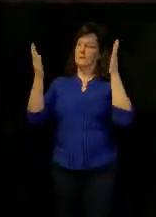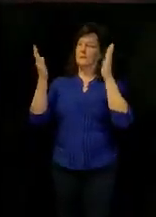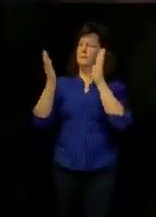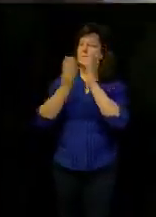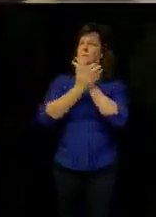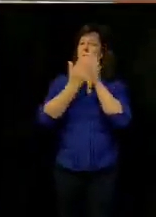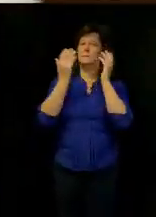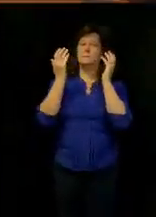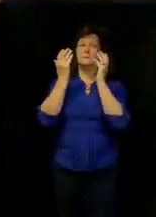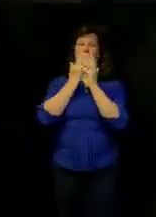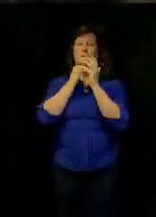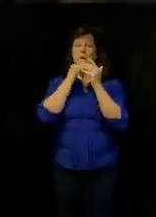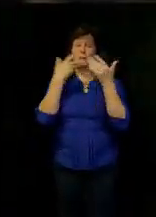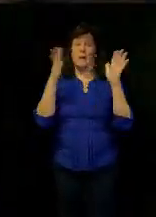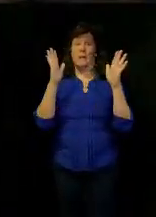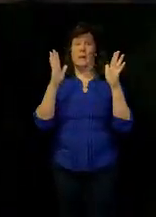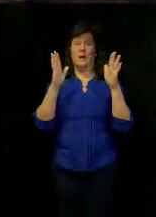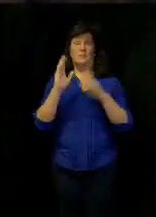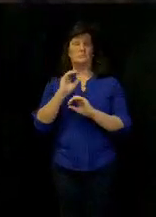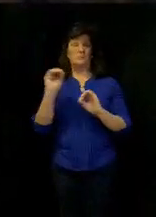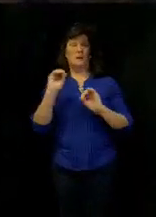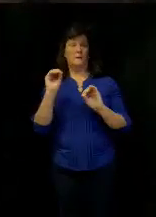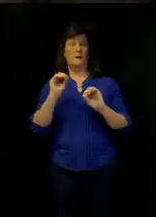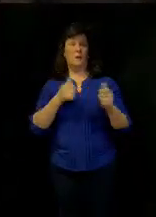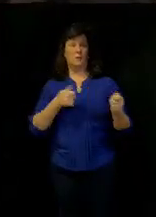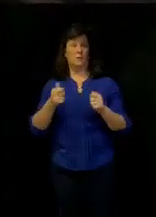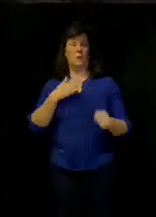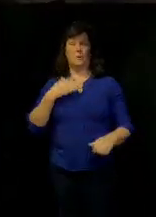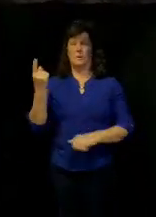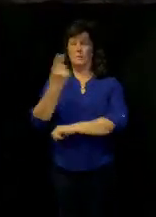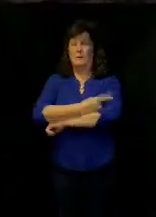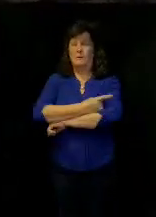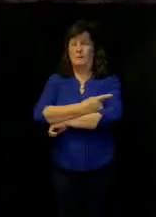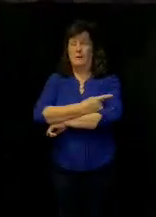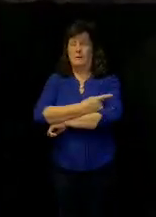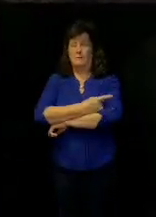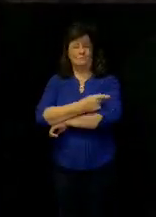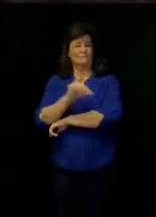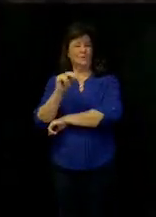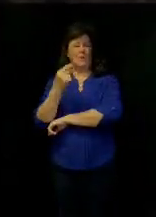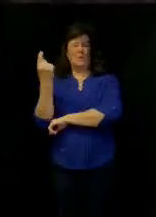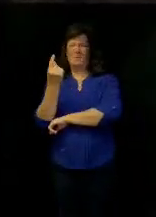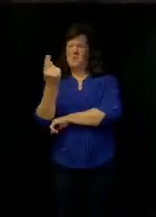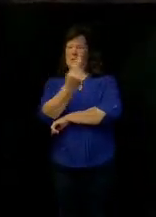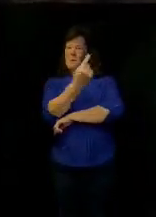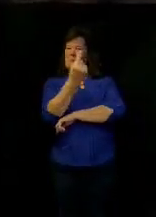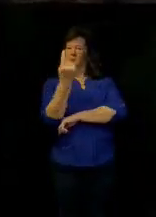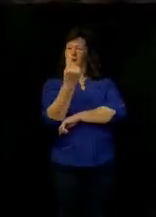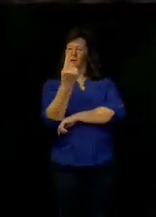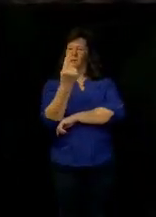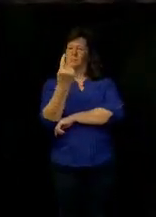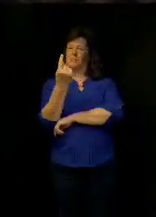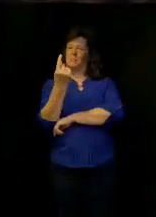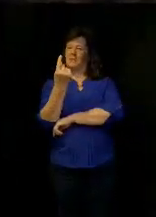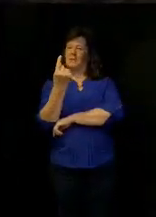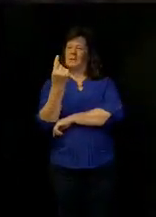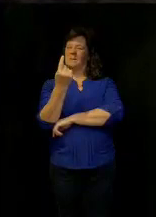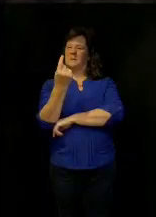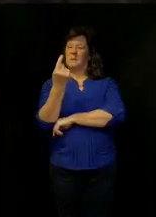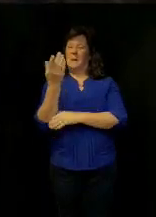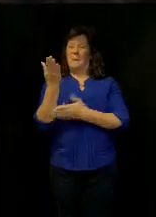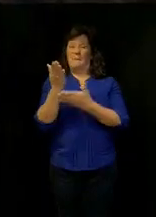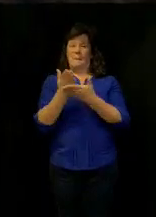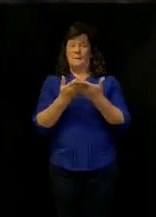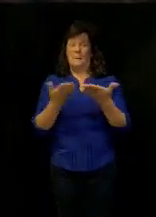Come on. Not going to let something determine my day. Come on, we're not going to let something determine my day. I'm not going to let anymore. I'm not letting